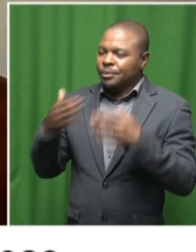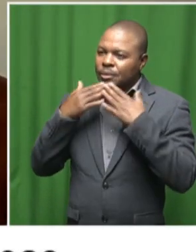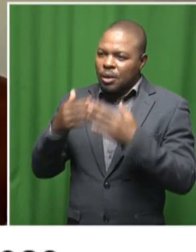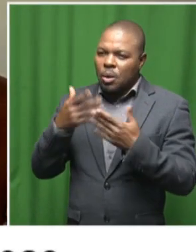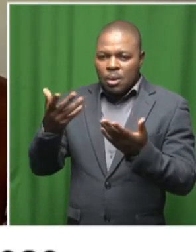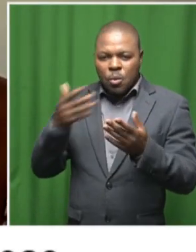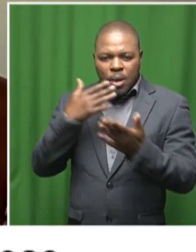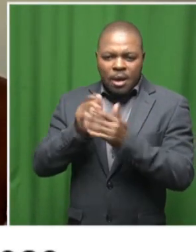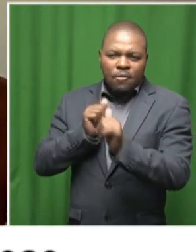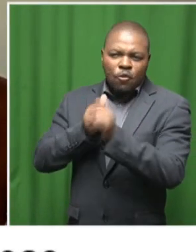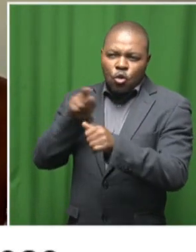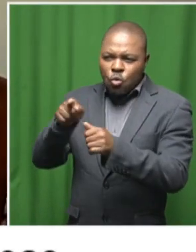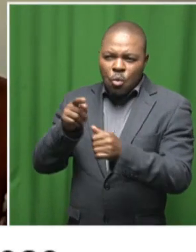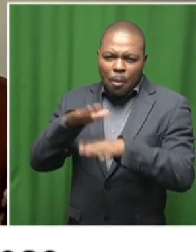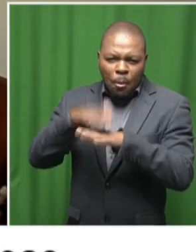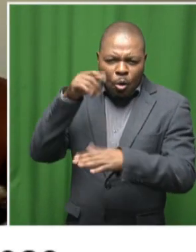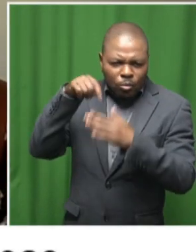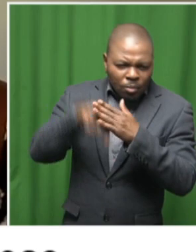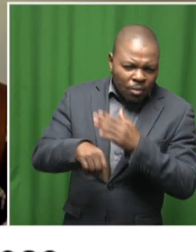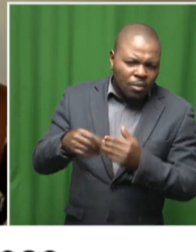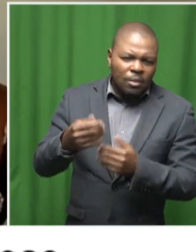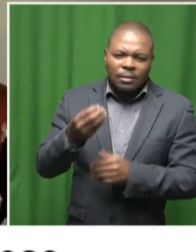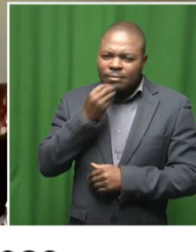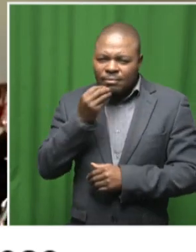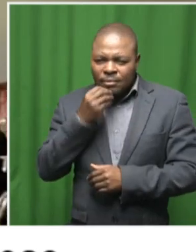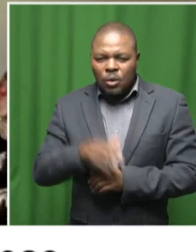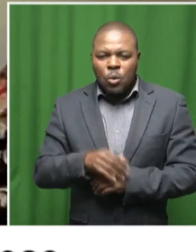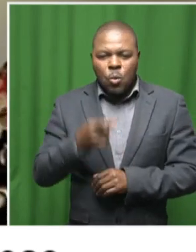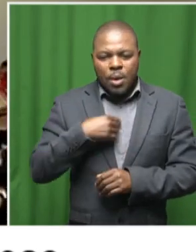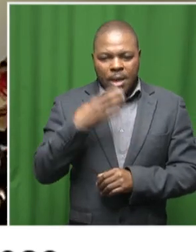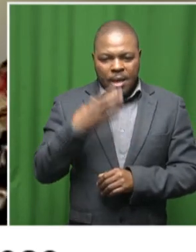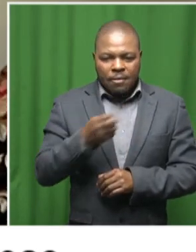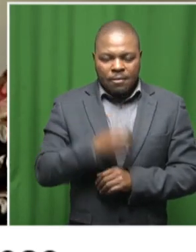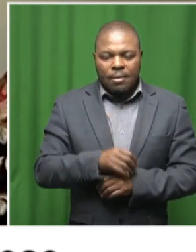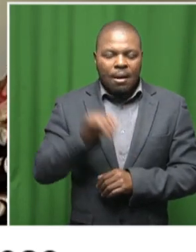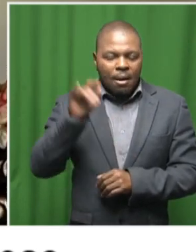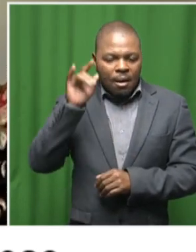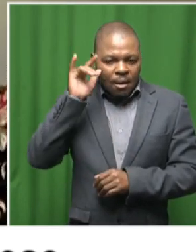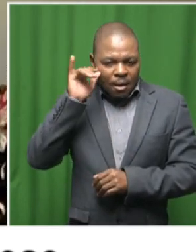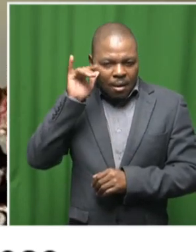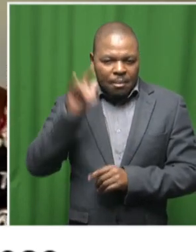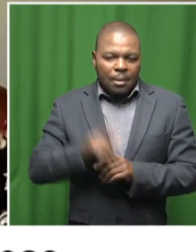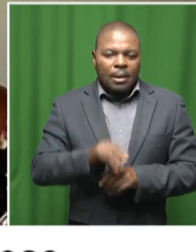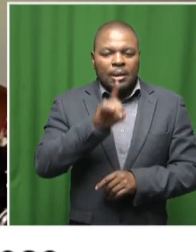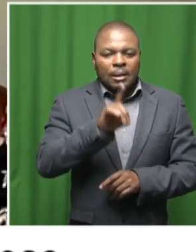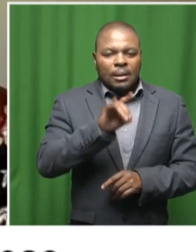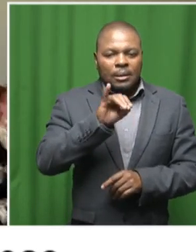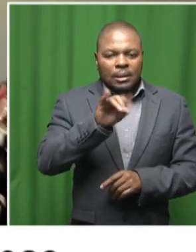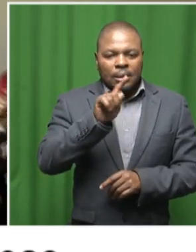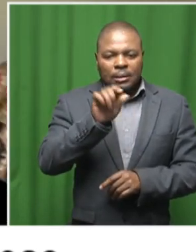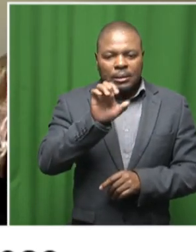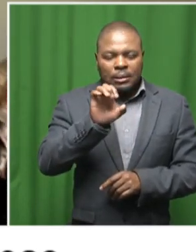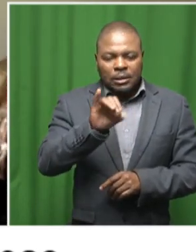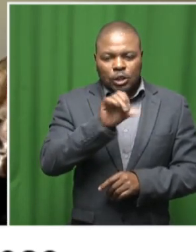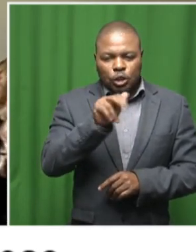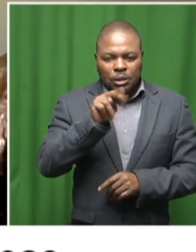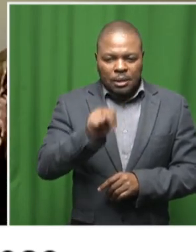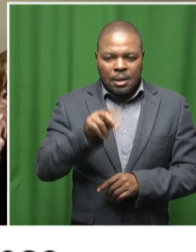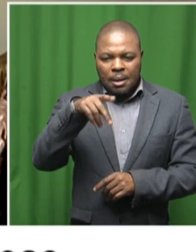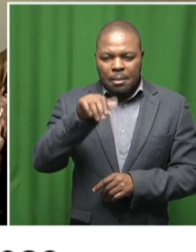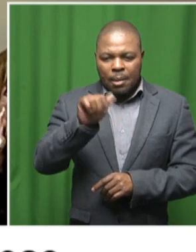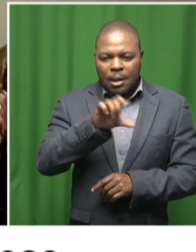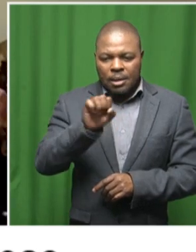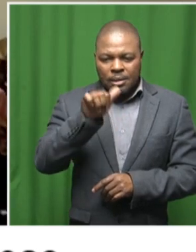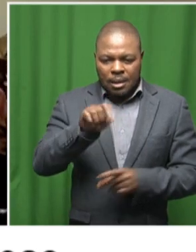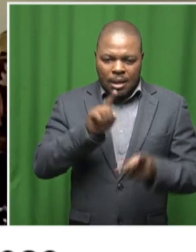follow you for more diets? And So we have an Instagram page, Dietitian Palesa, and we are also on